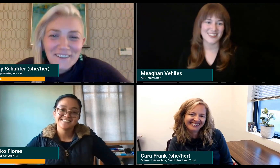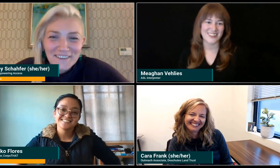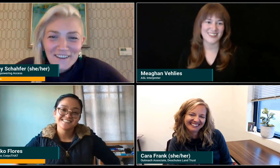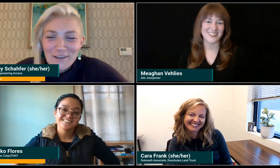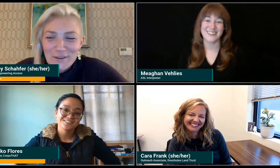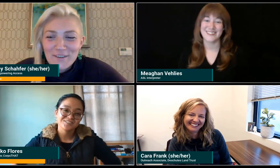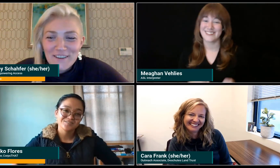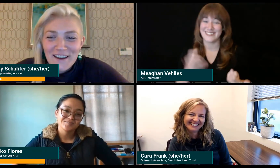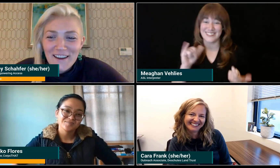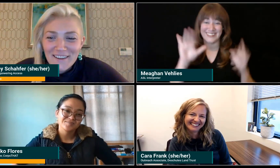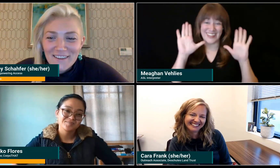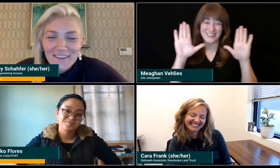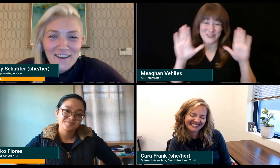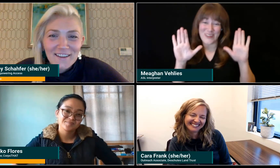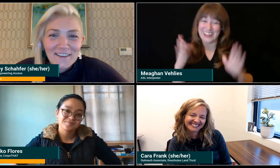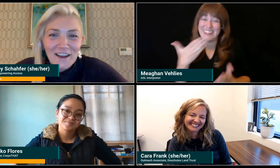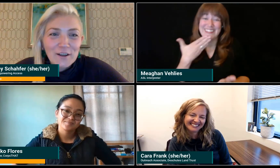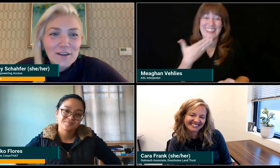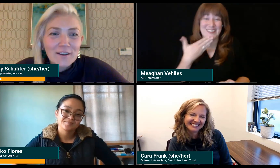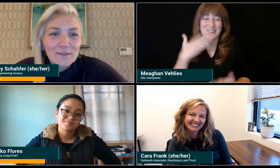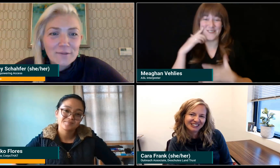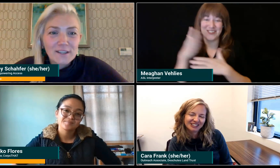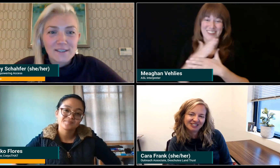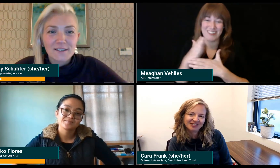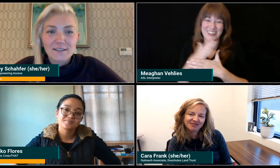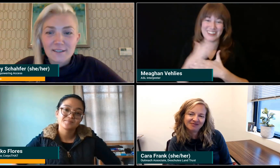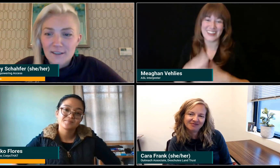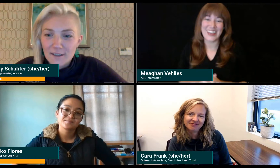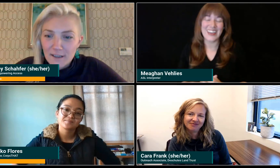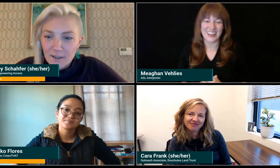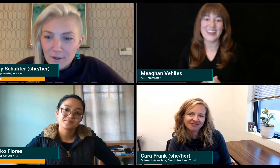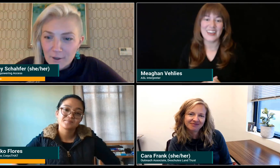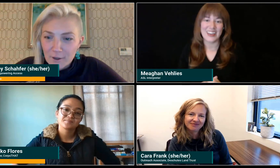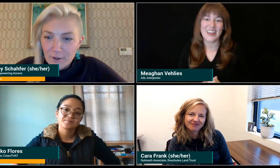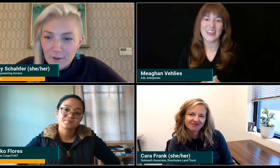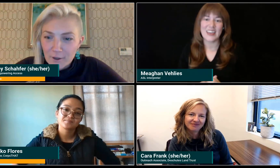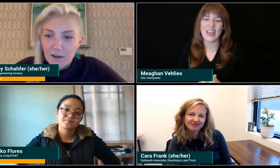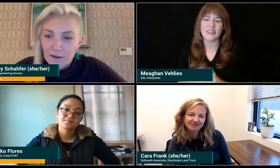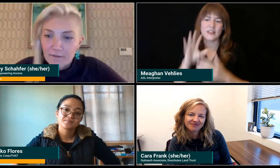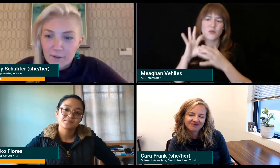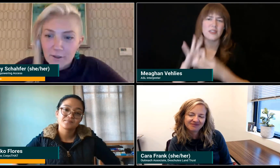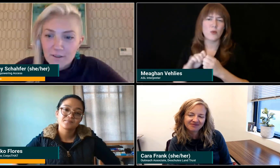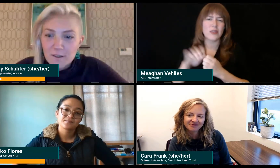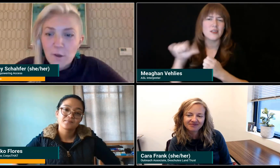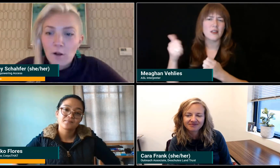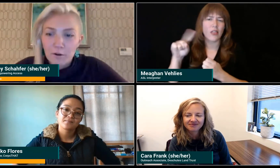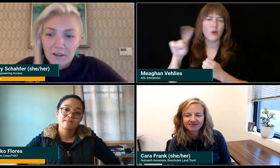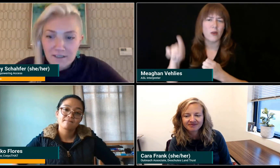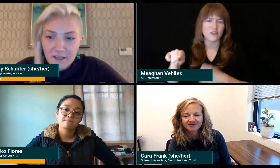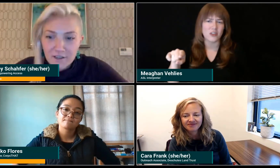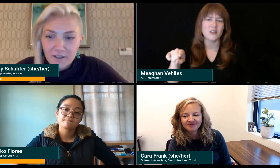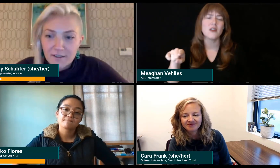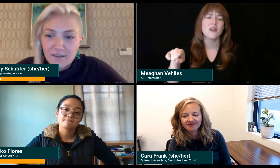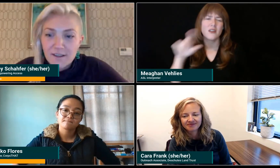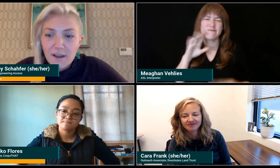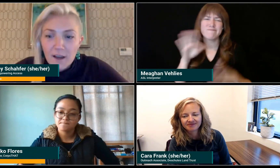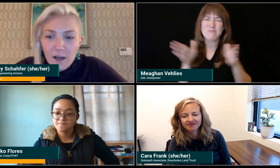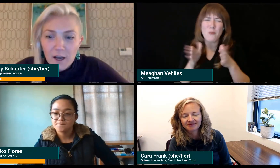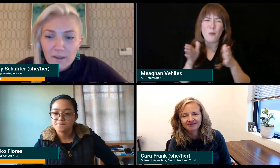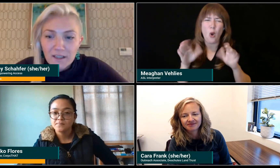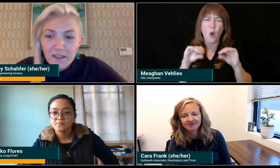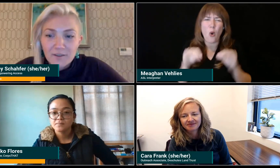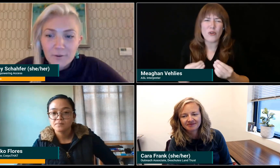That's great. Thank you for that. I think that kind of feeds into another question here for small